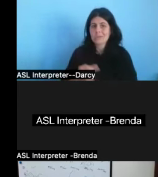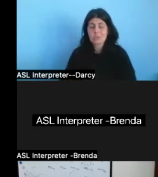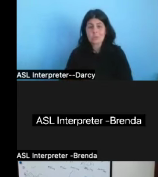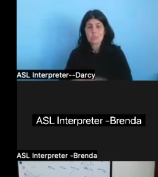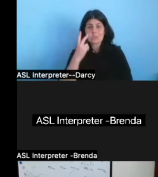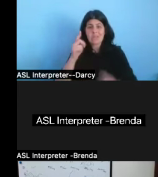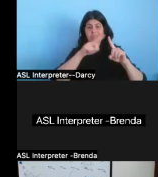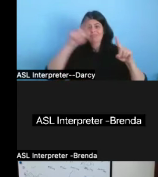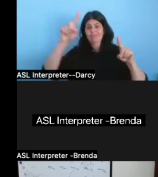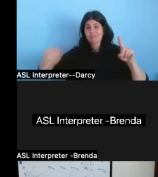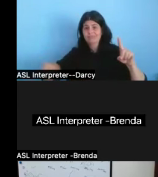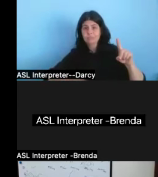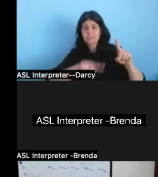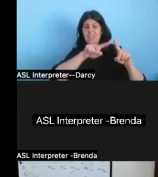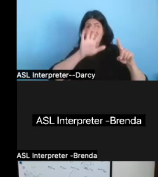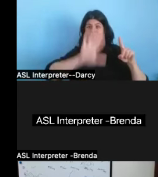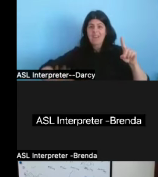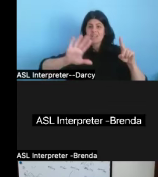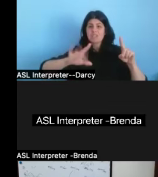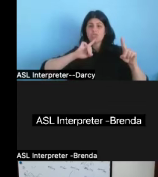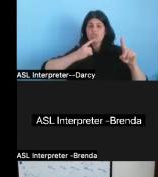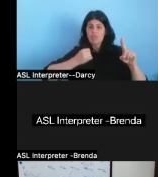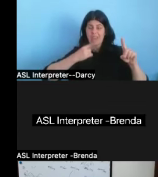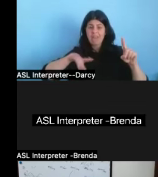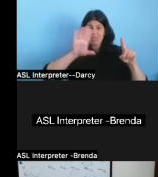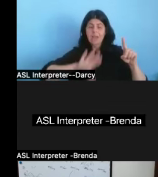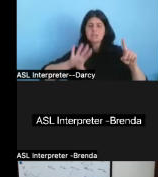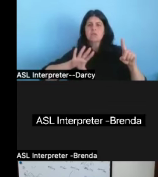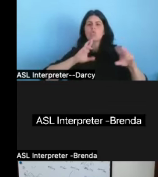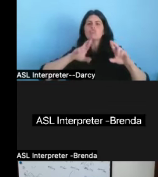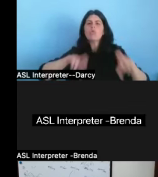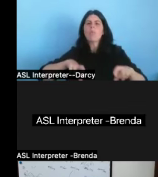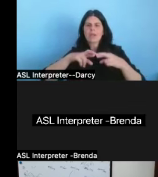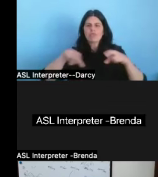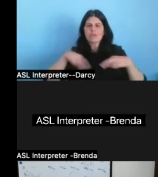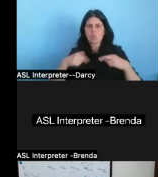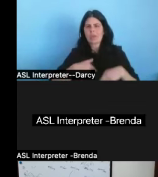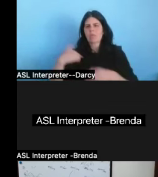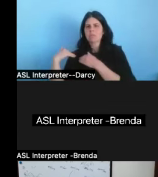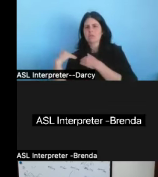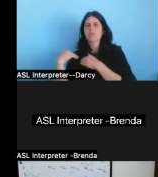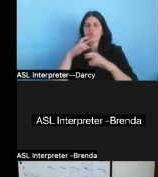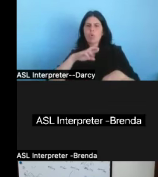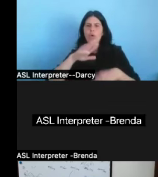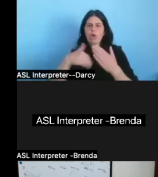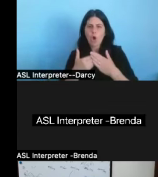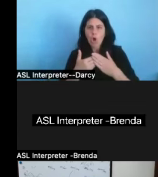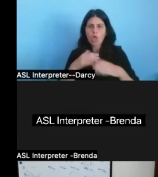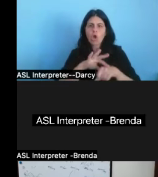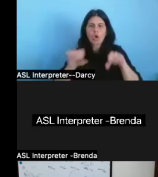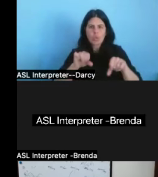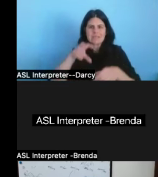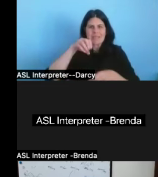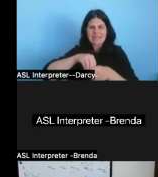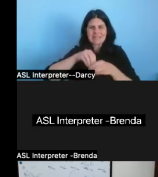pentagon is our reporting region. So as Margaret said, we're responsible for reporting on all earthquakes within that red